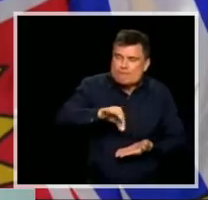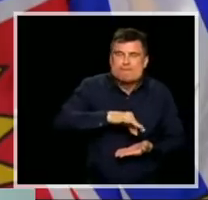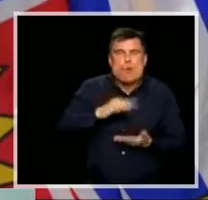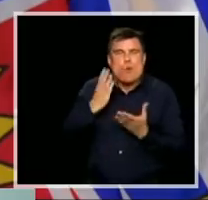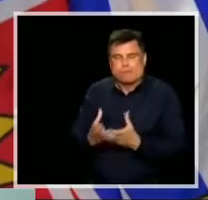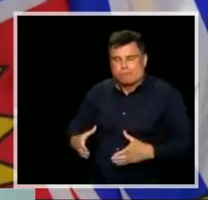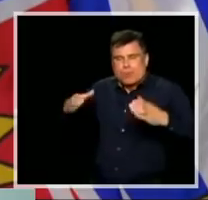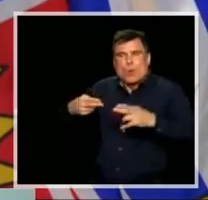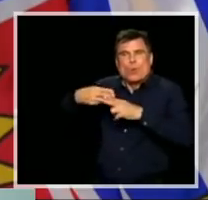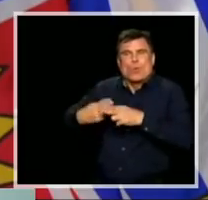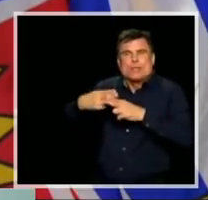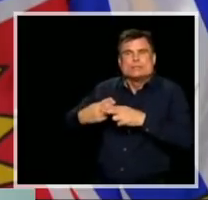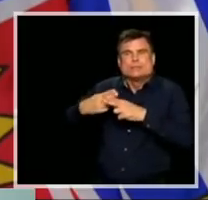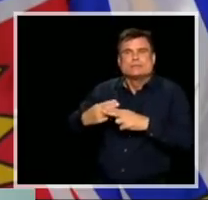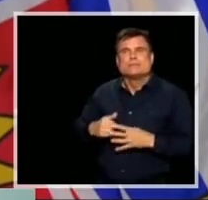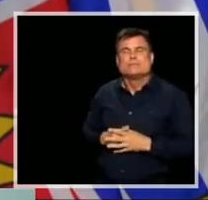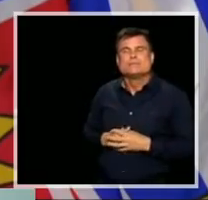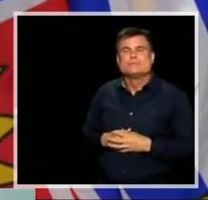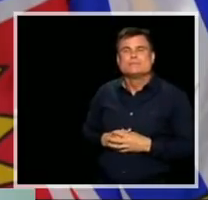them,